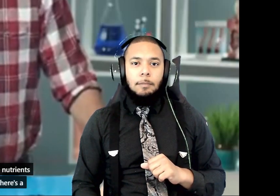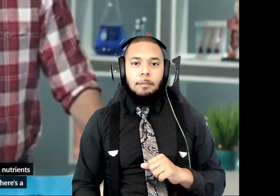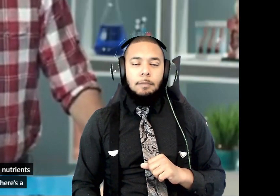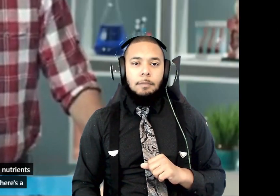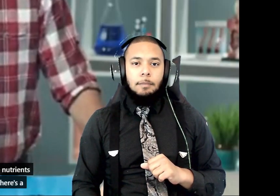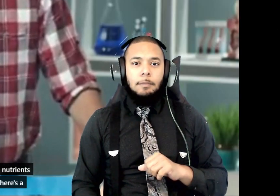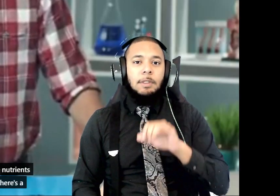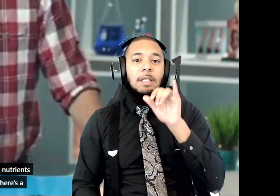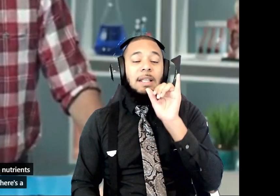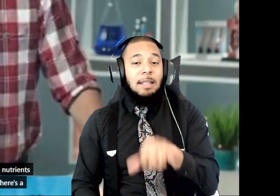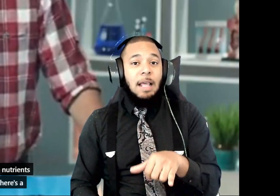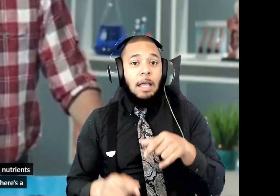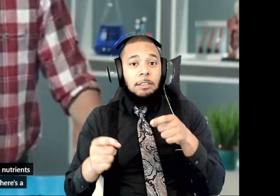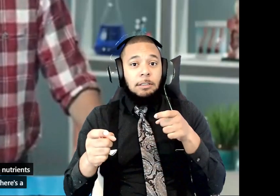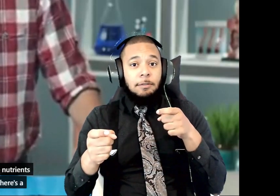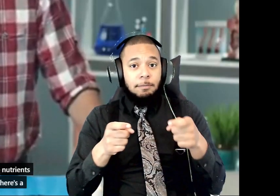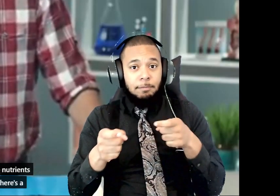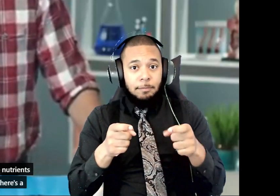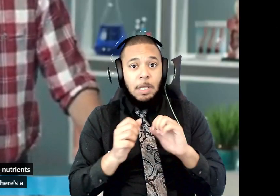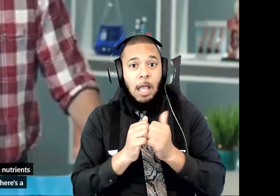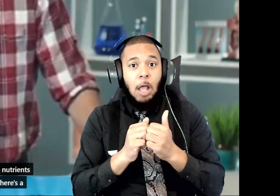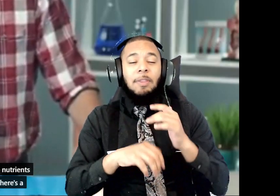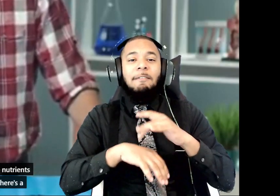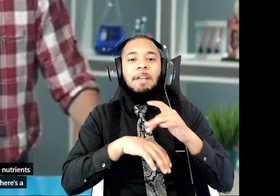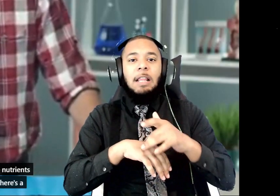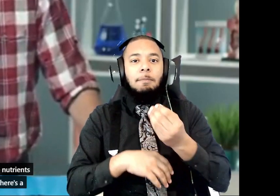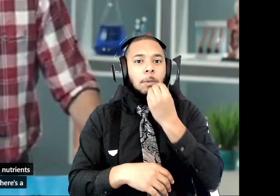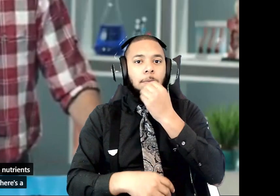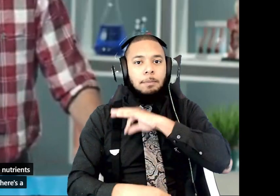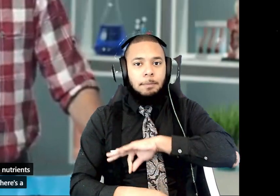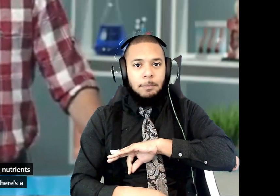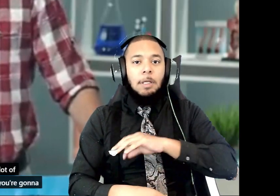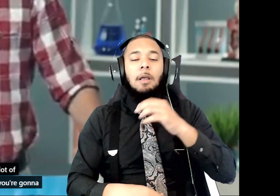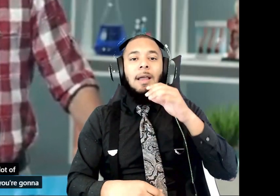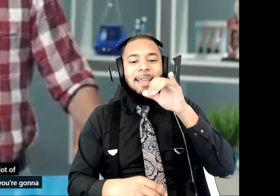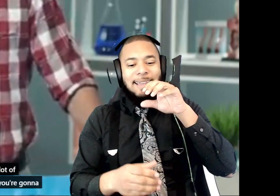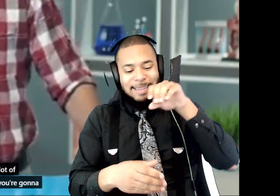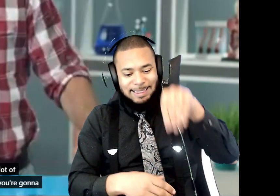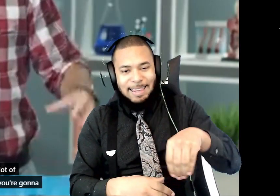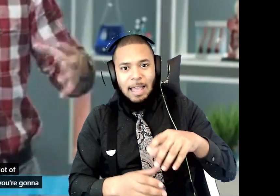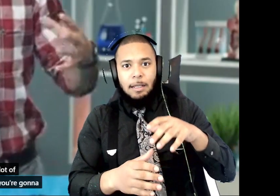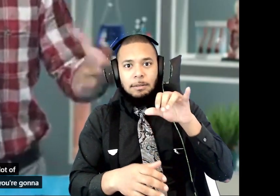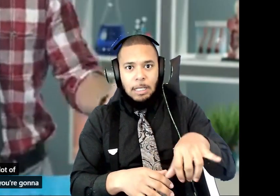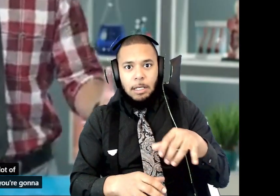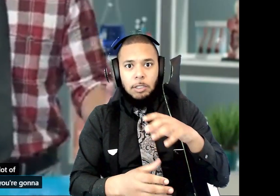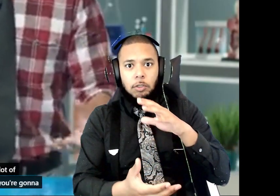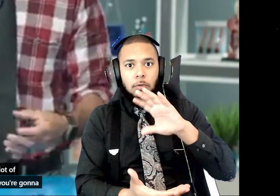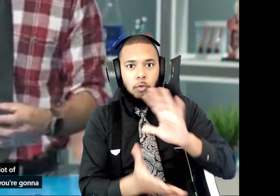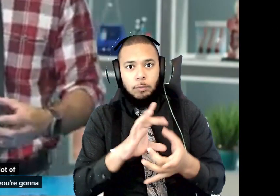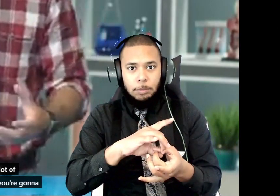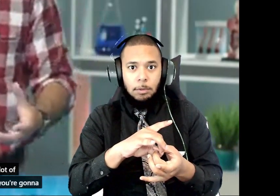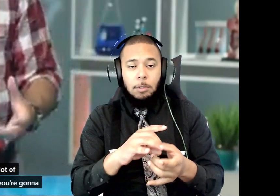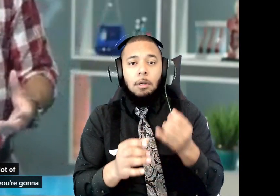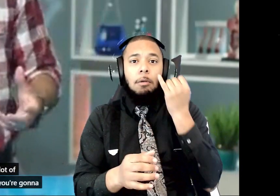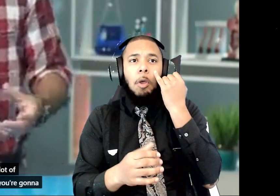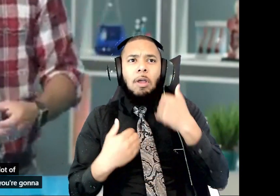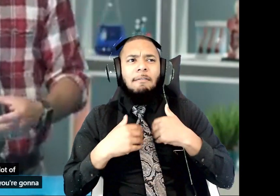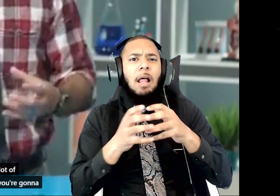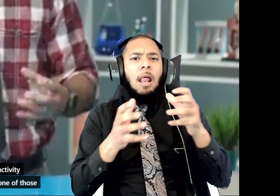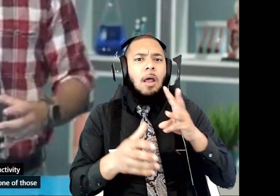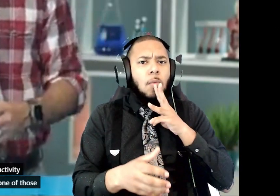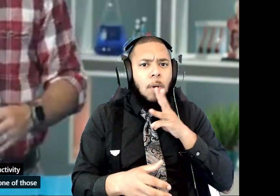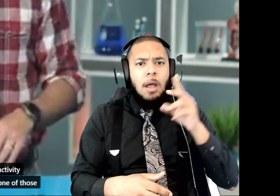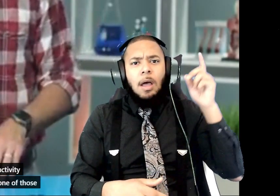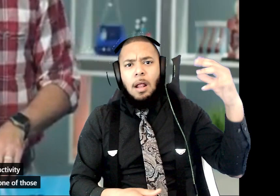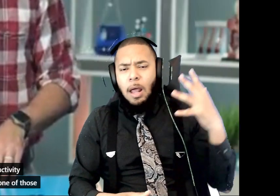regulated by the amount of available nutrients in that ecosystem. So if there's a lot of nutrients and a lot of water and a lot of resources, you're